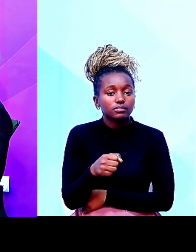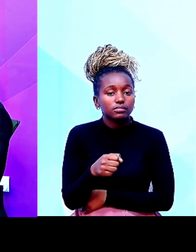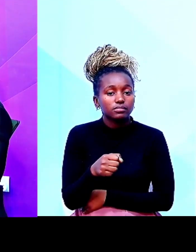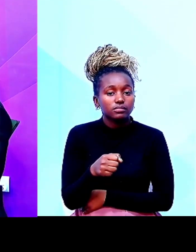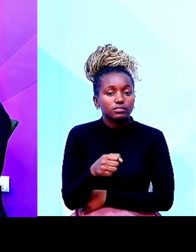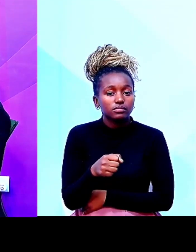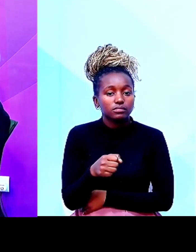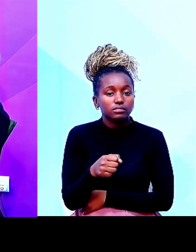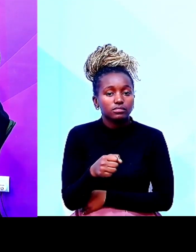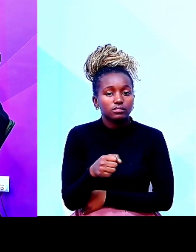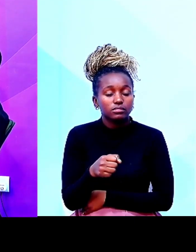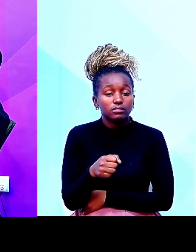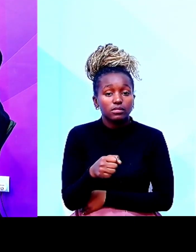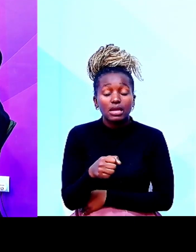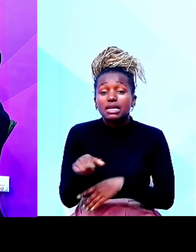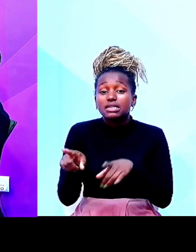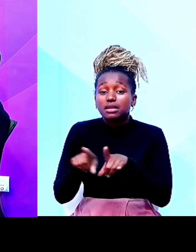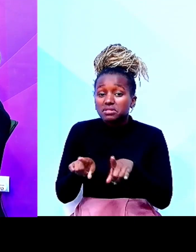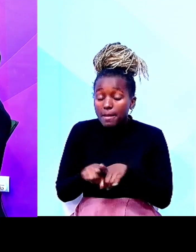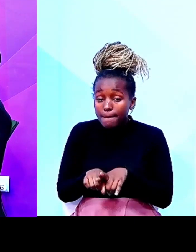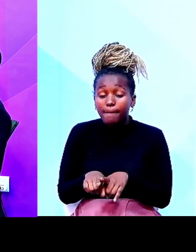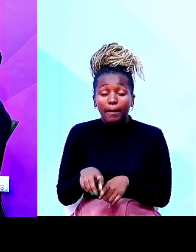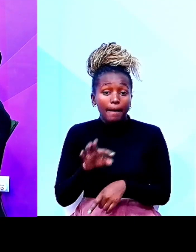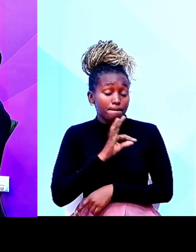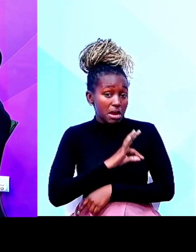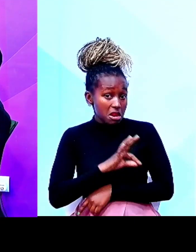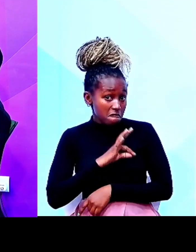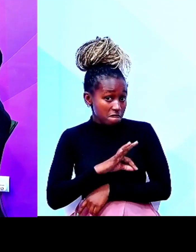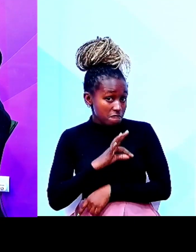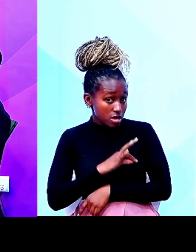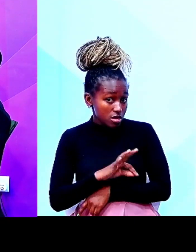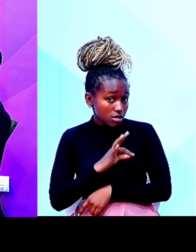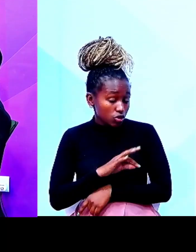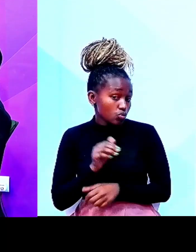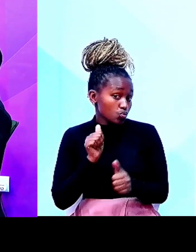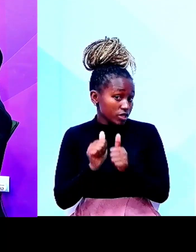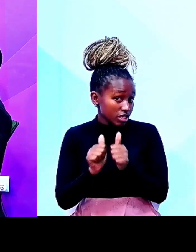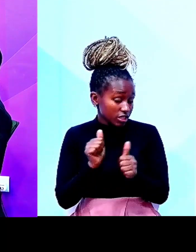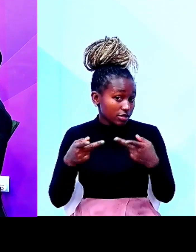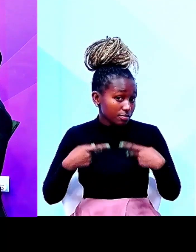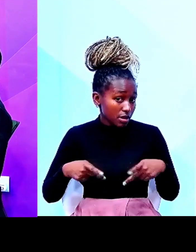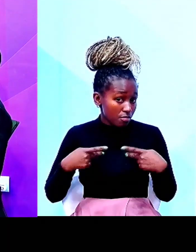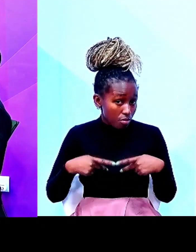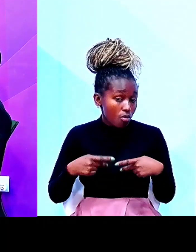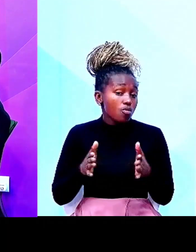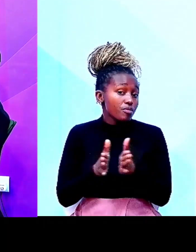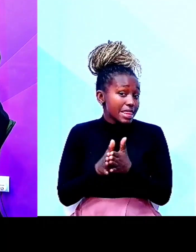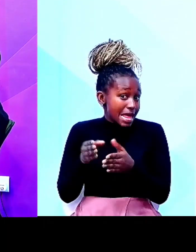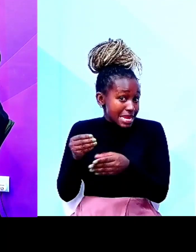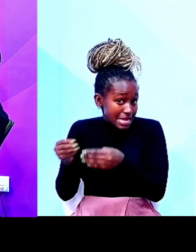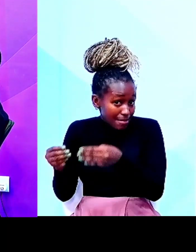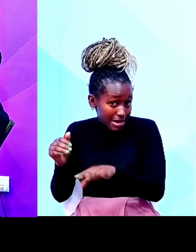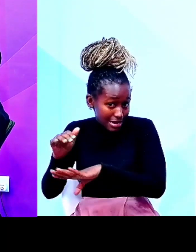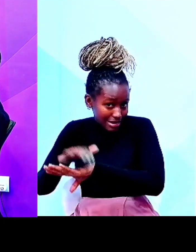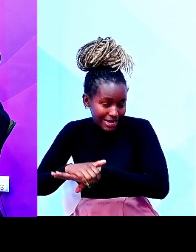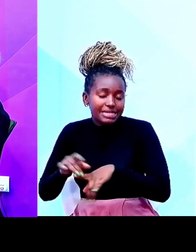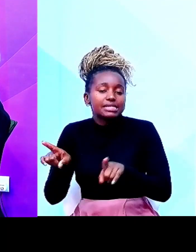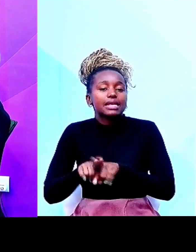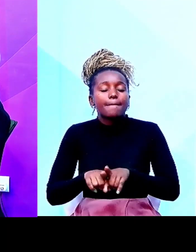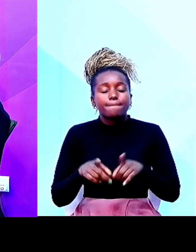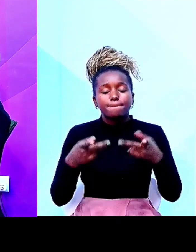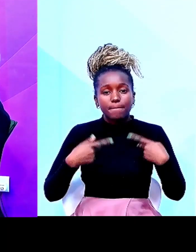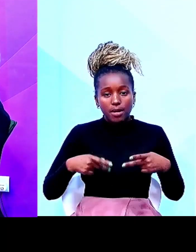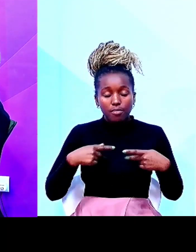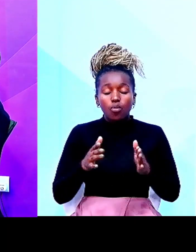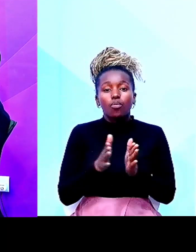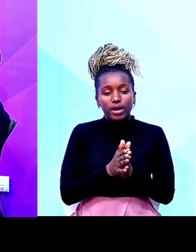every benefit that persons with disability get, even people living with epilepsy, are supposed